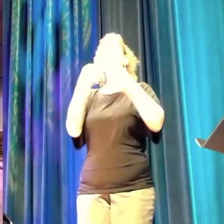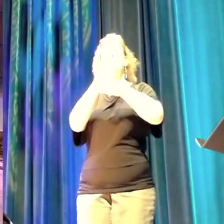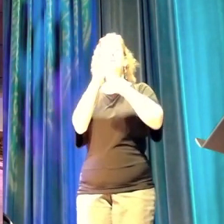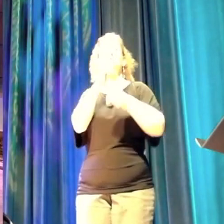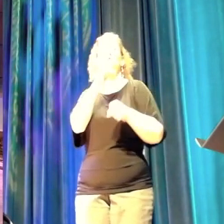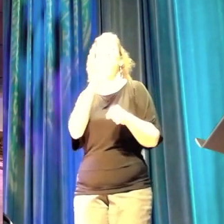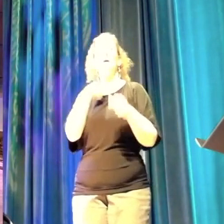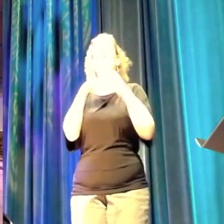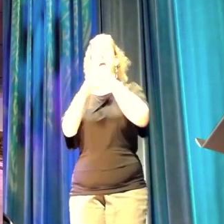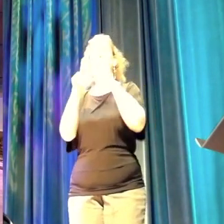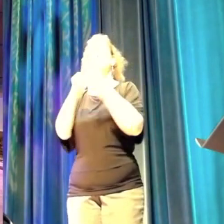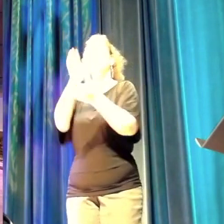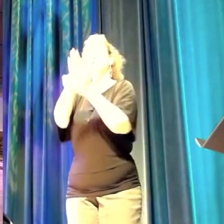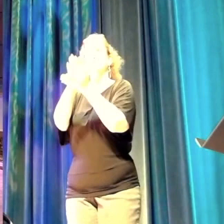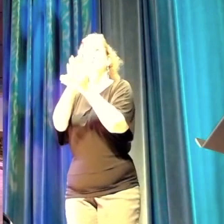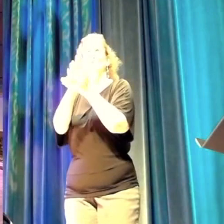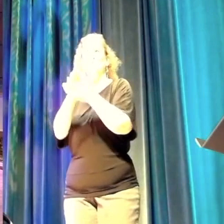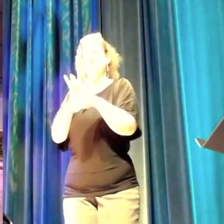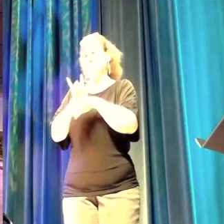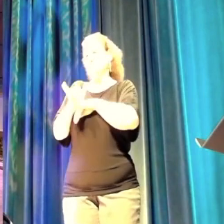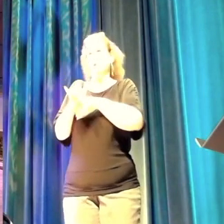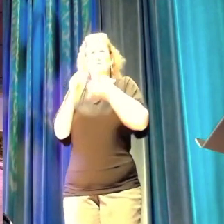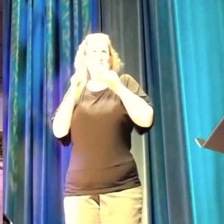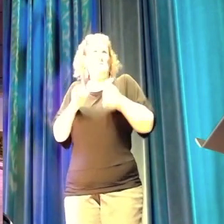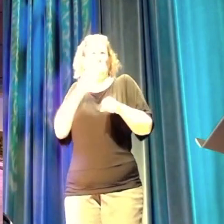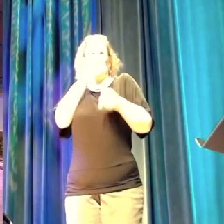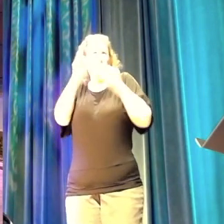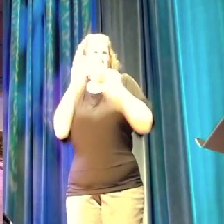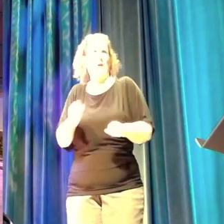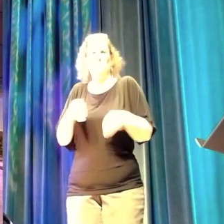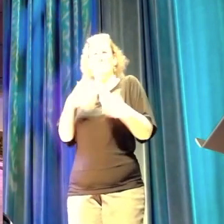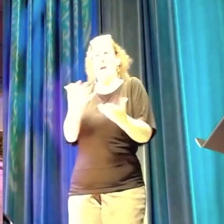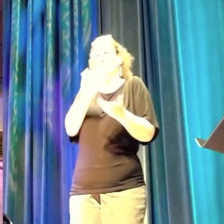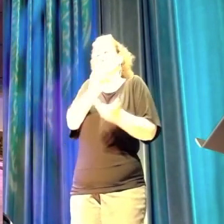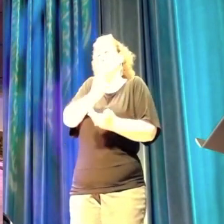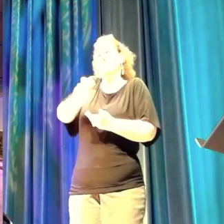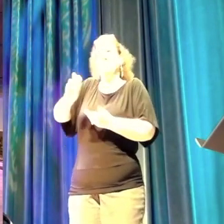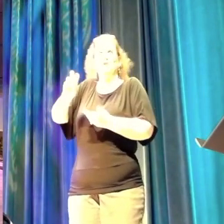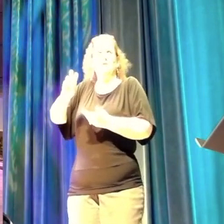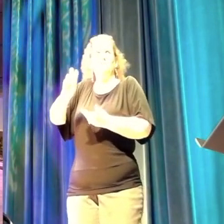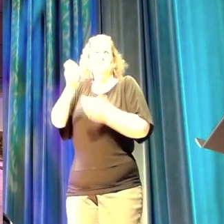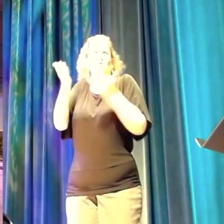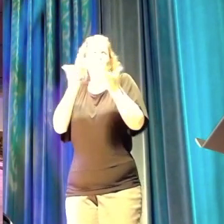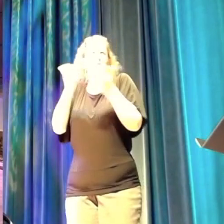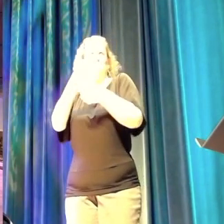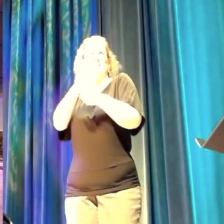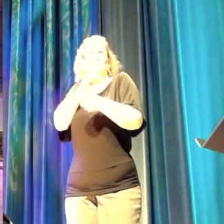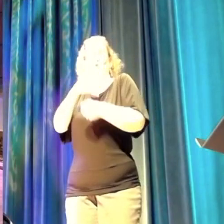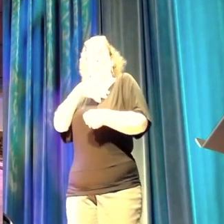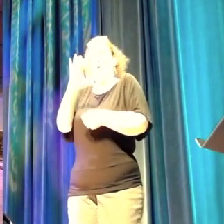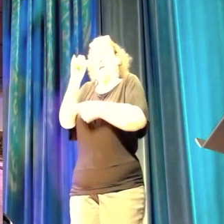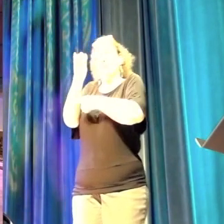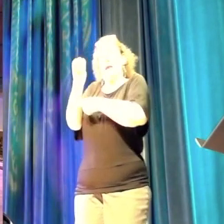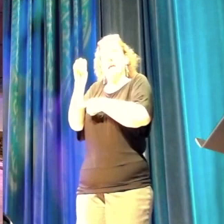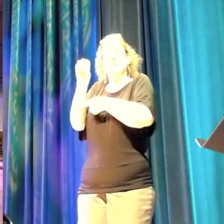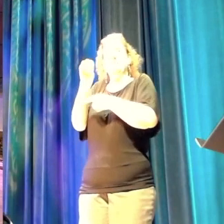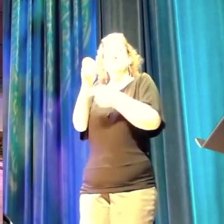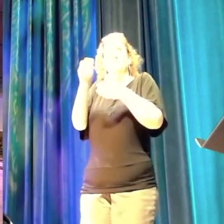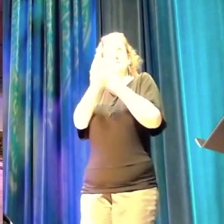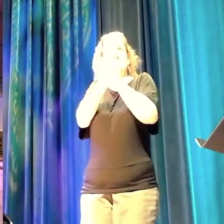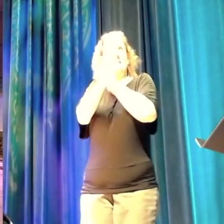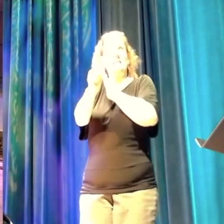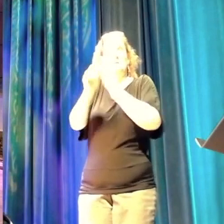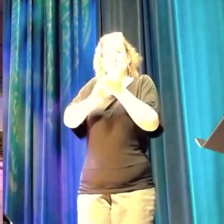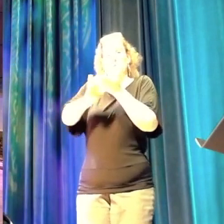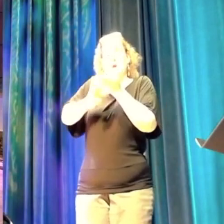we get access to schools as early as possible so we can provide transition services and make sure that white cane skills and braille skills and